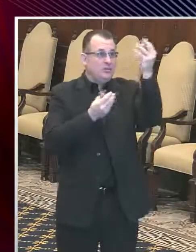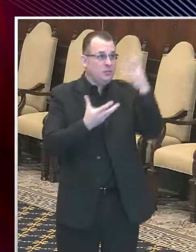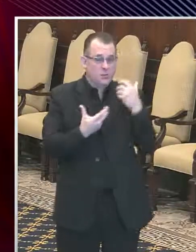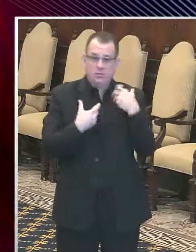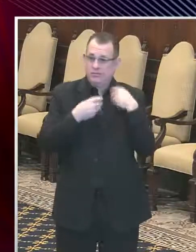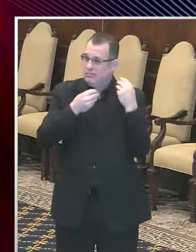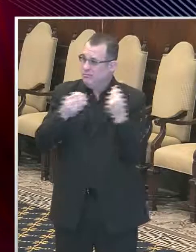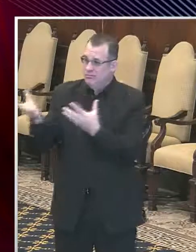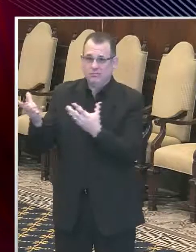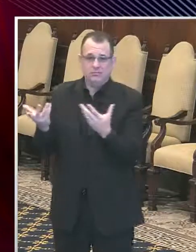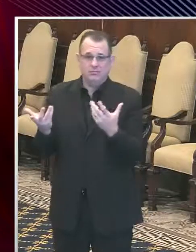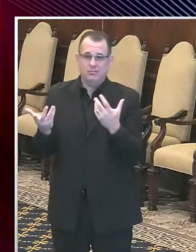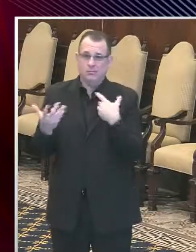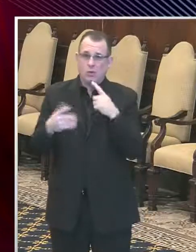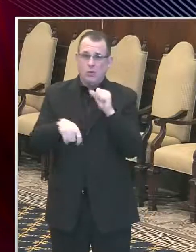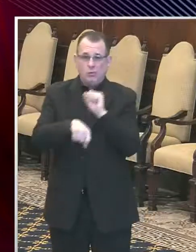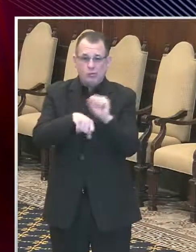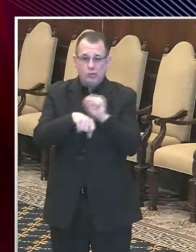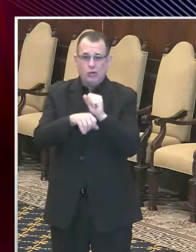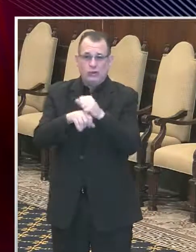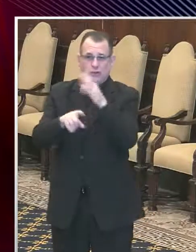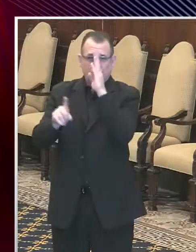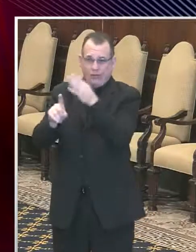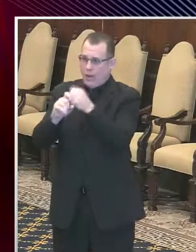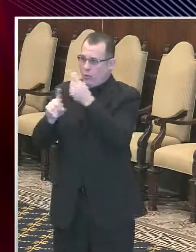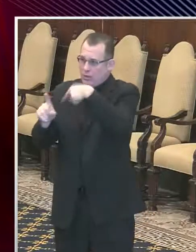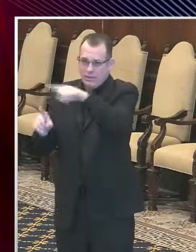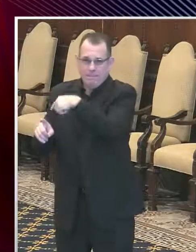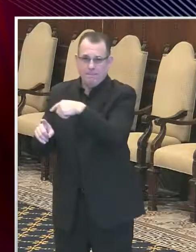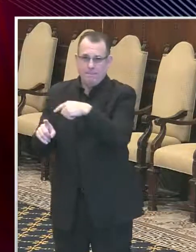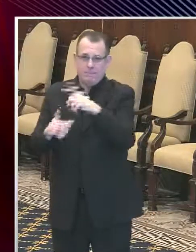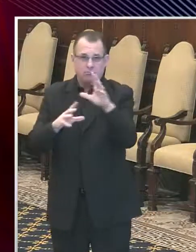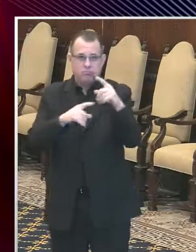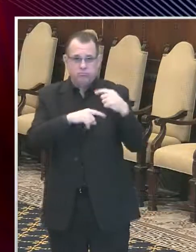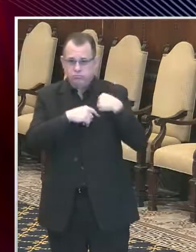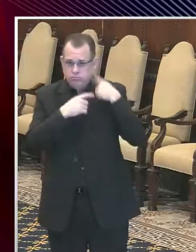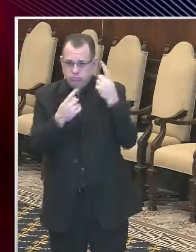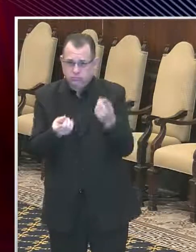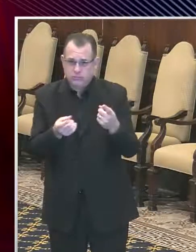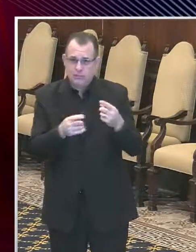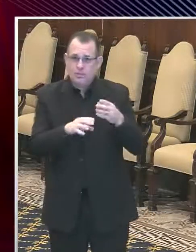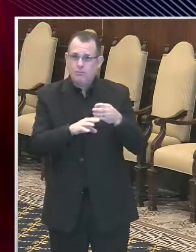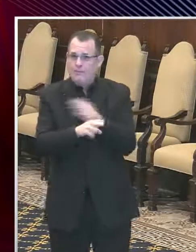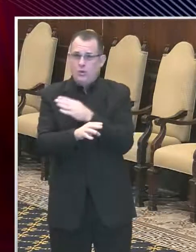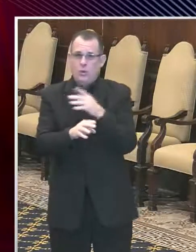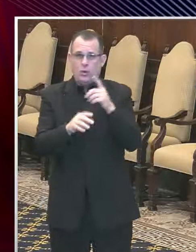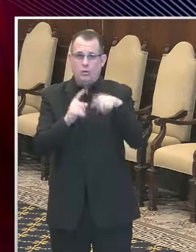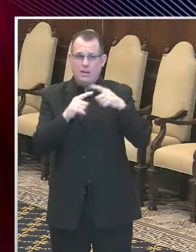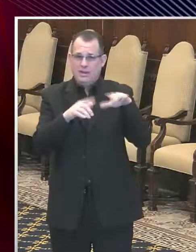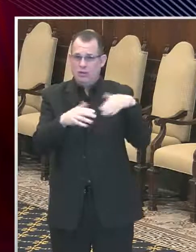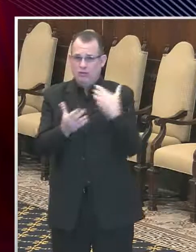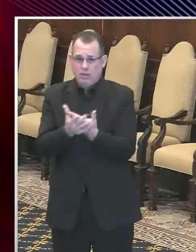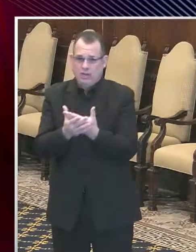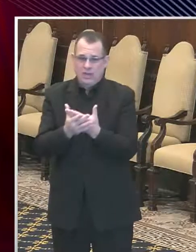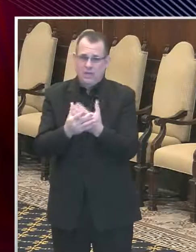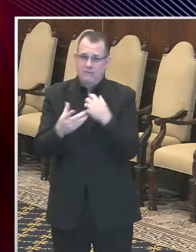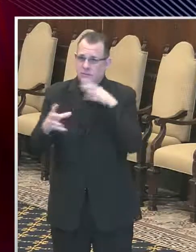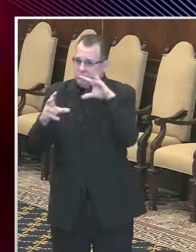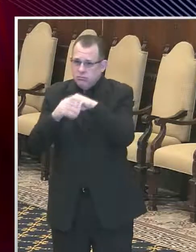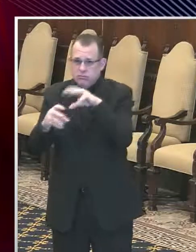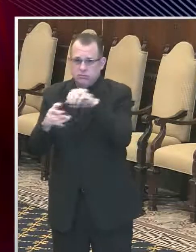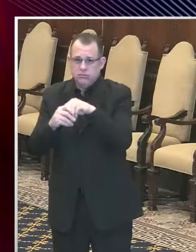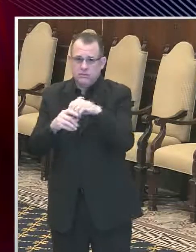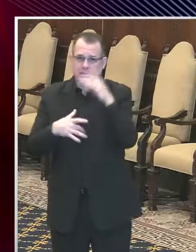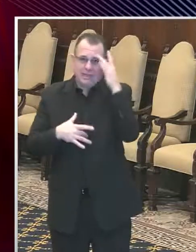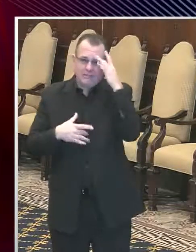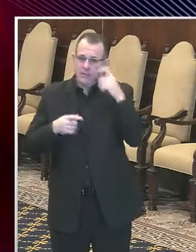are also working directly with nursing homes and have been since before the virus even arrived here about the infection control techniques, how to